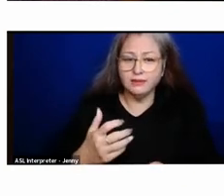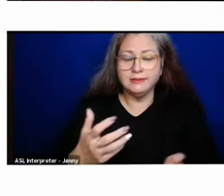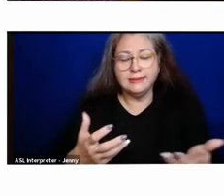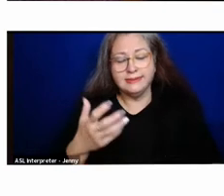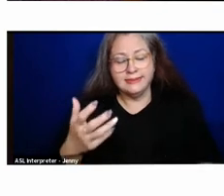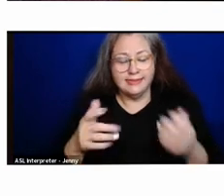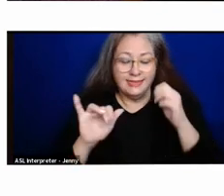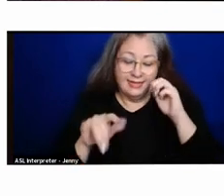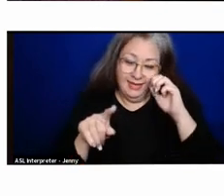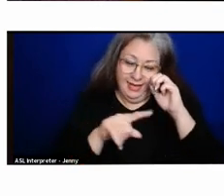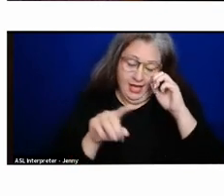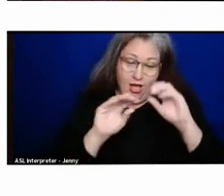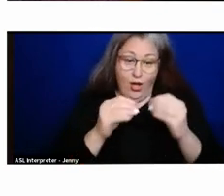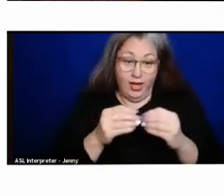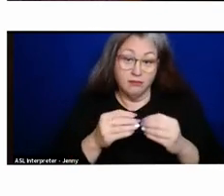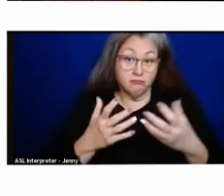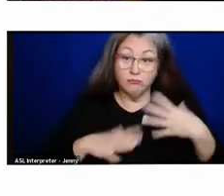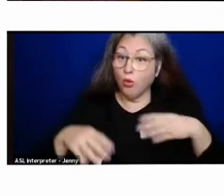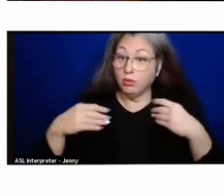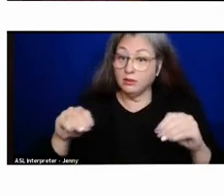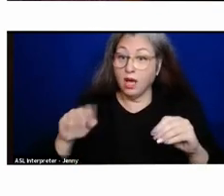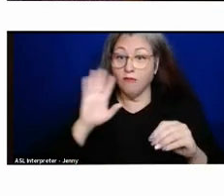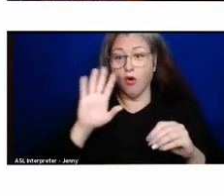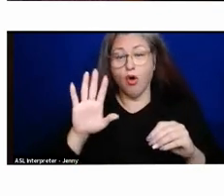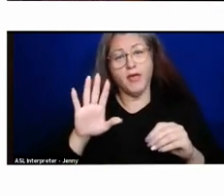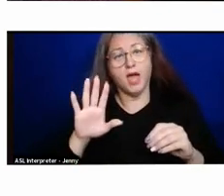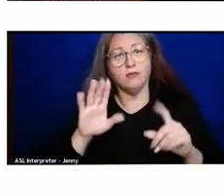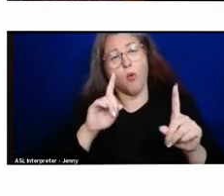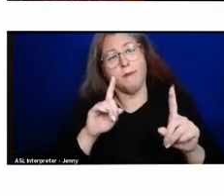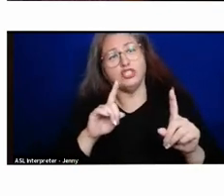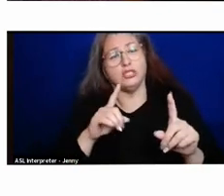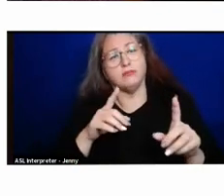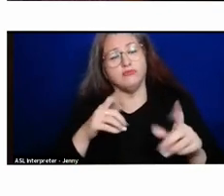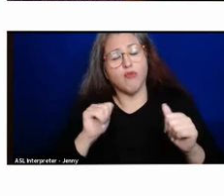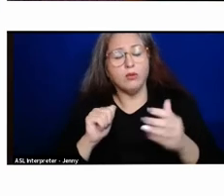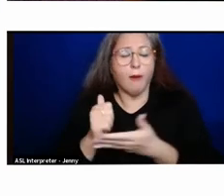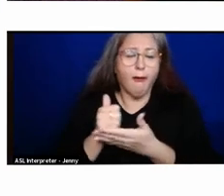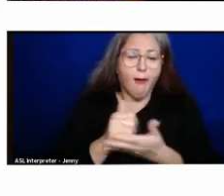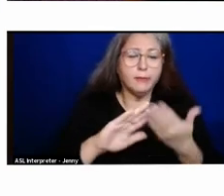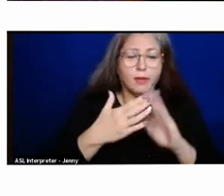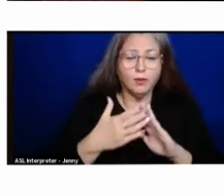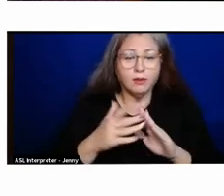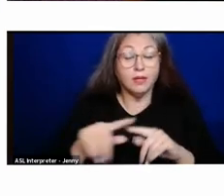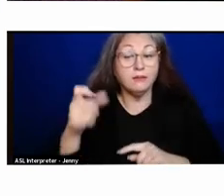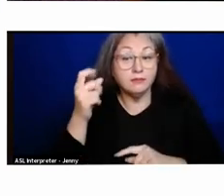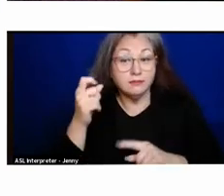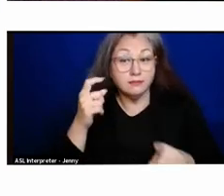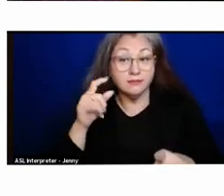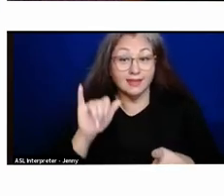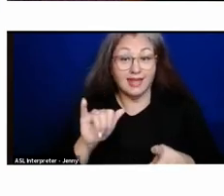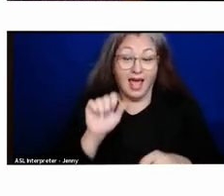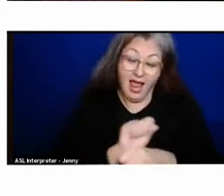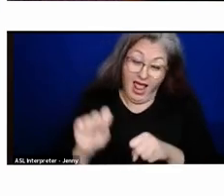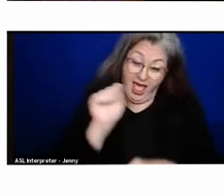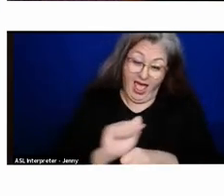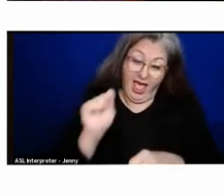these organizations sell clothes to fund mission work, but even if they put profits to good use in our communities, we need to rethink the labor that exists within